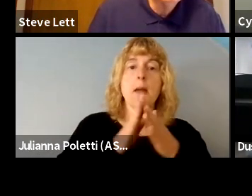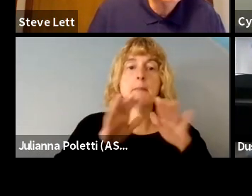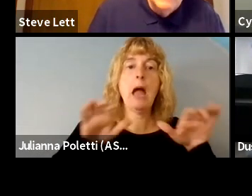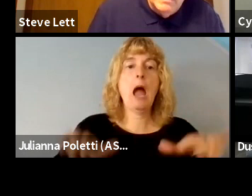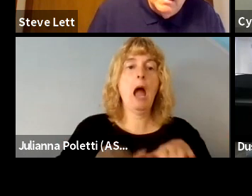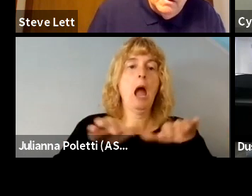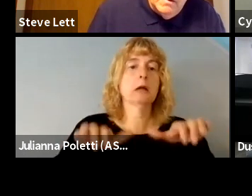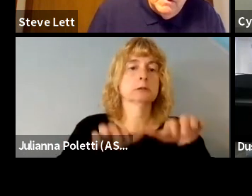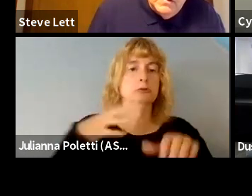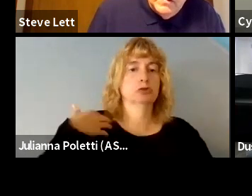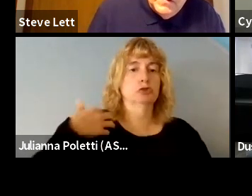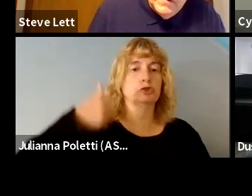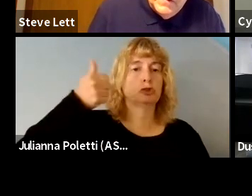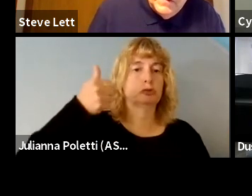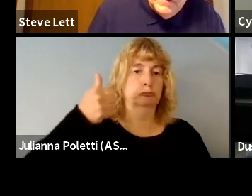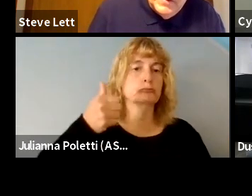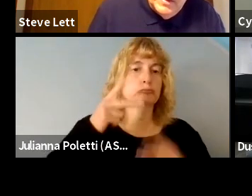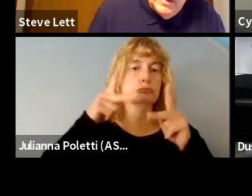chair.